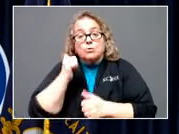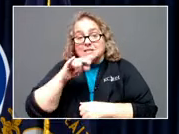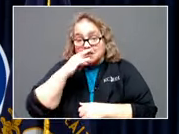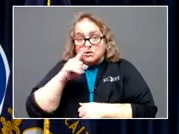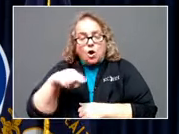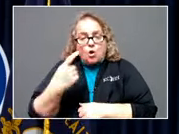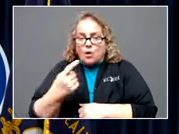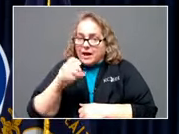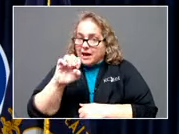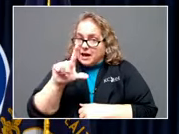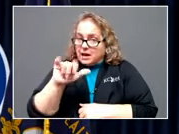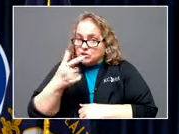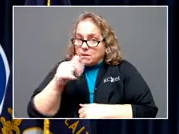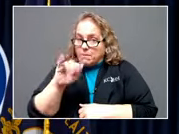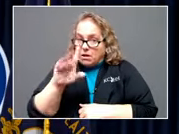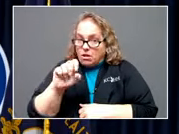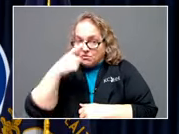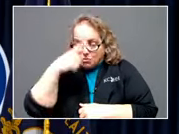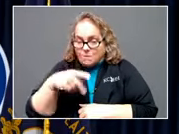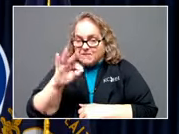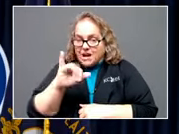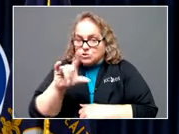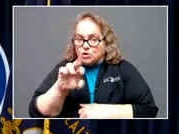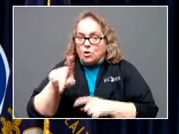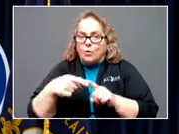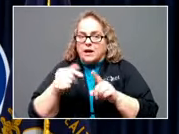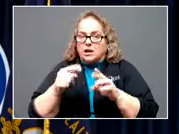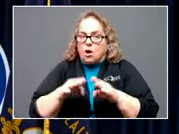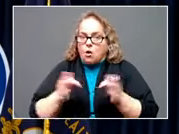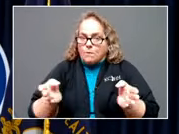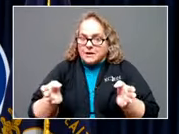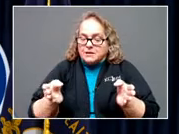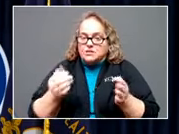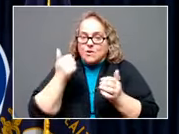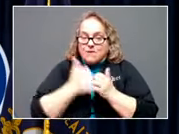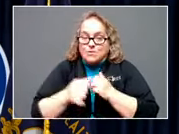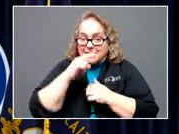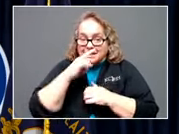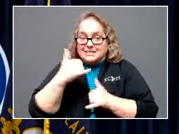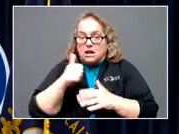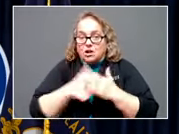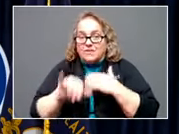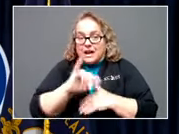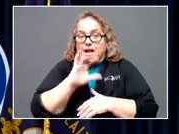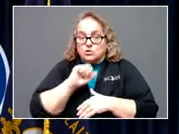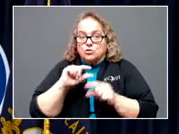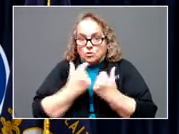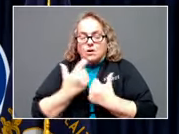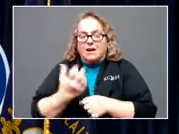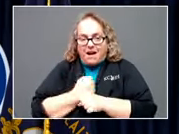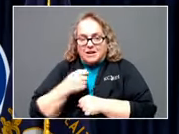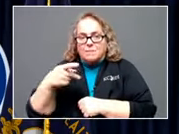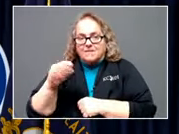for Pfizer when it opened up. So, you know, every kid that's still under that age group would have gotten Pfizer and then still